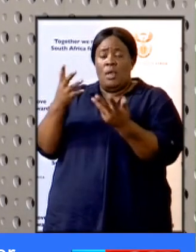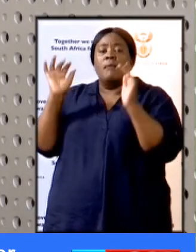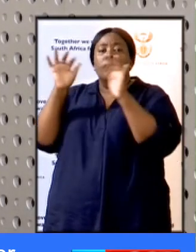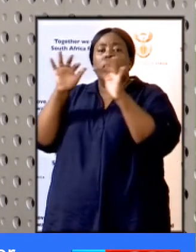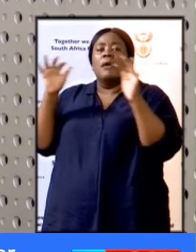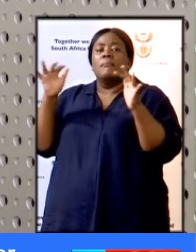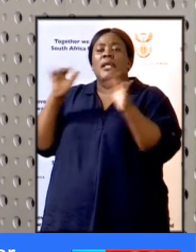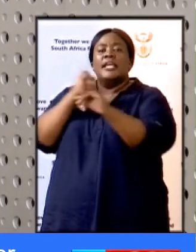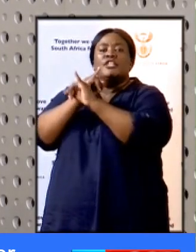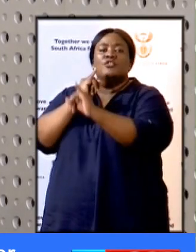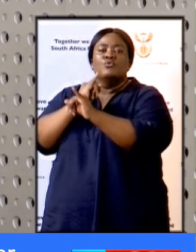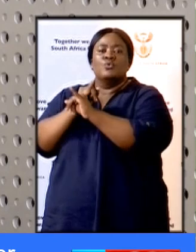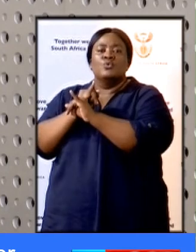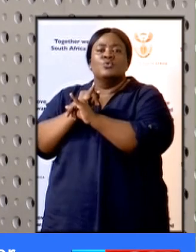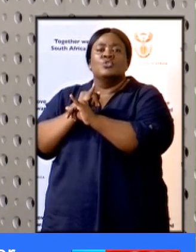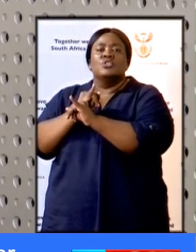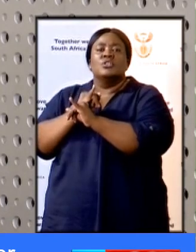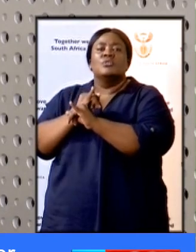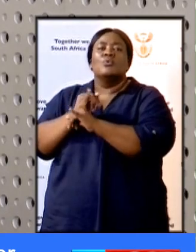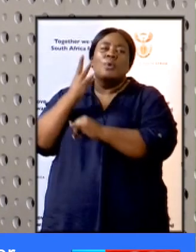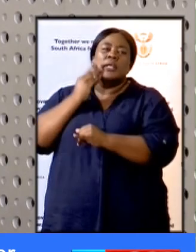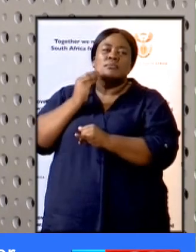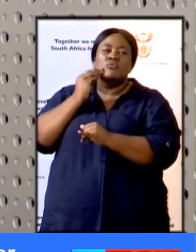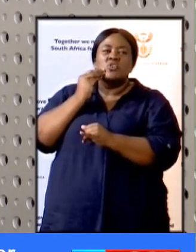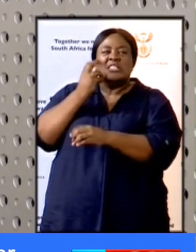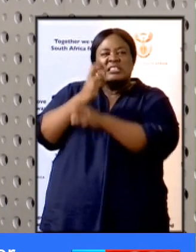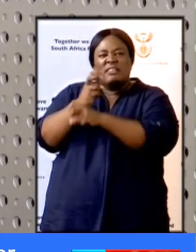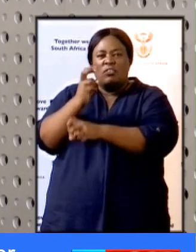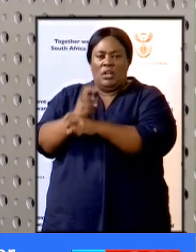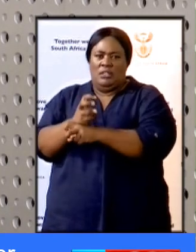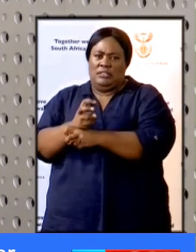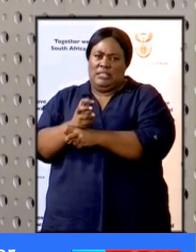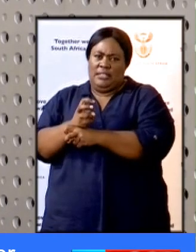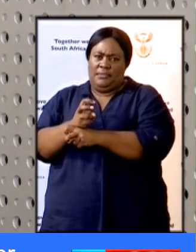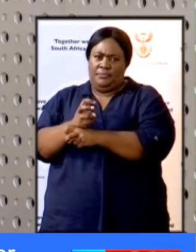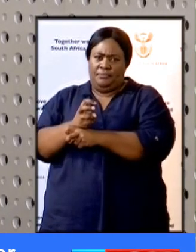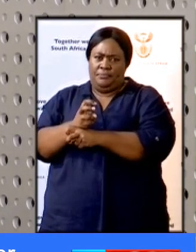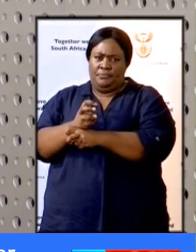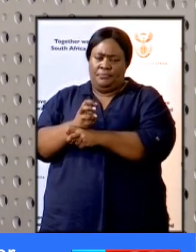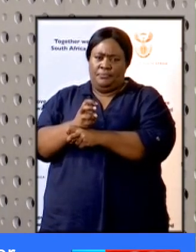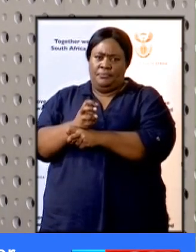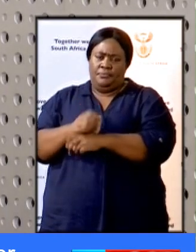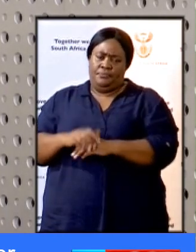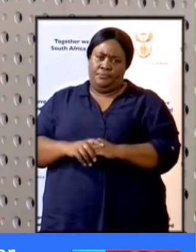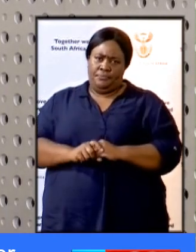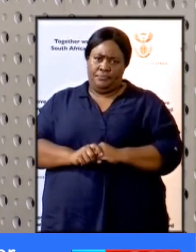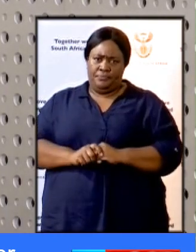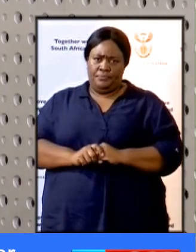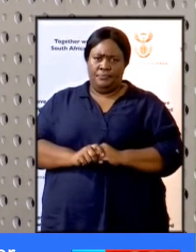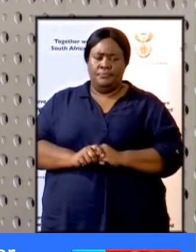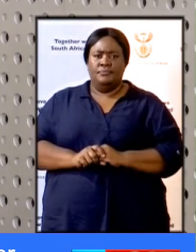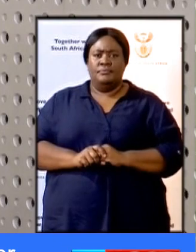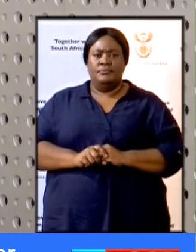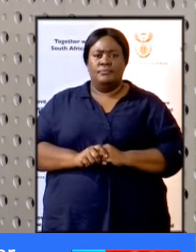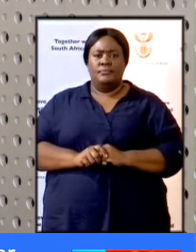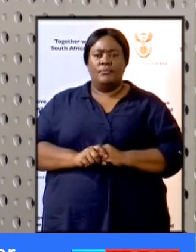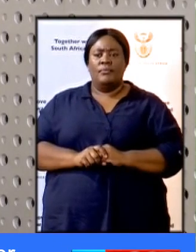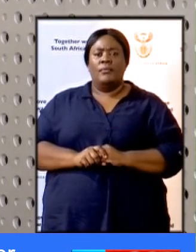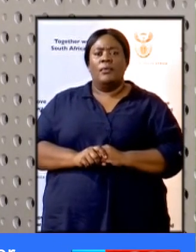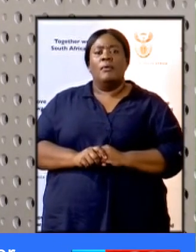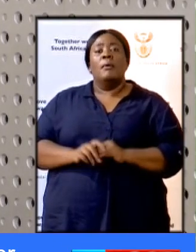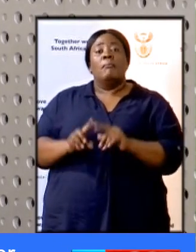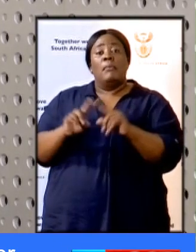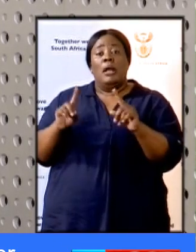distress, including critical areas of financial support that may be required. We